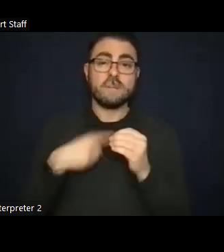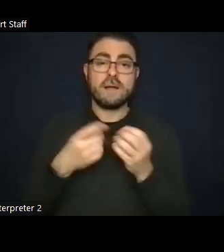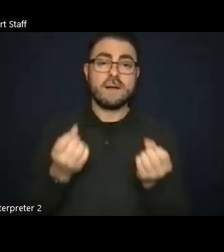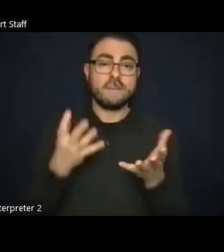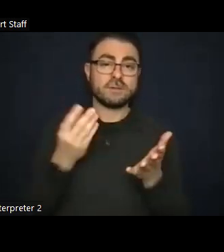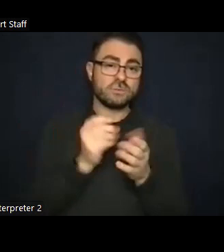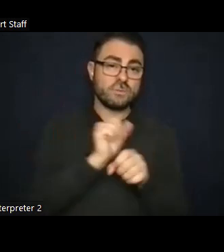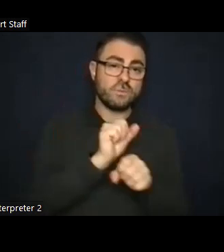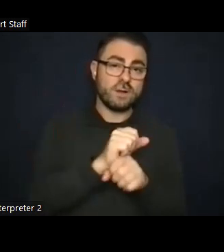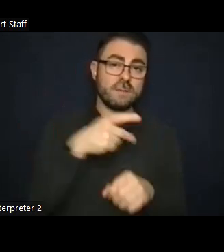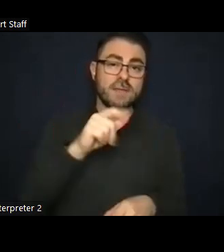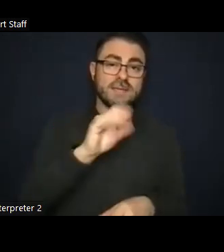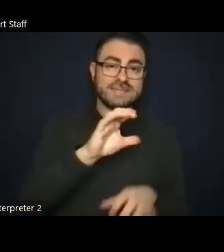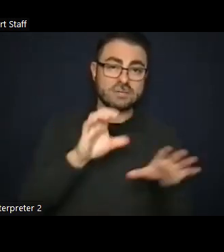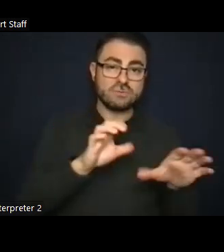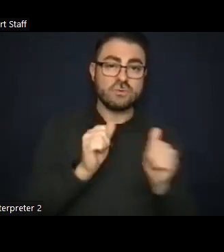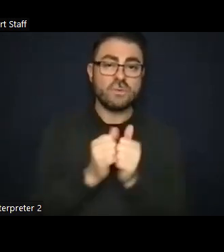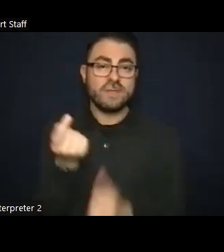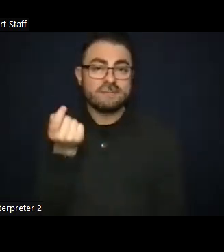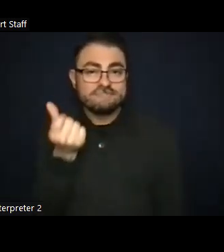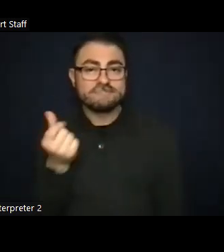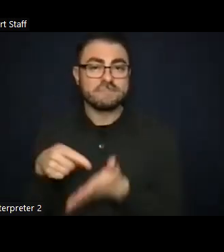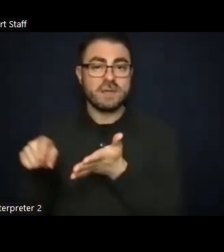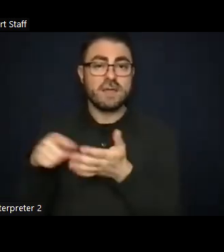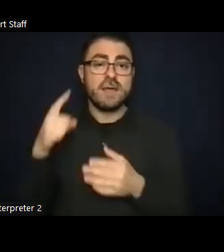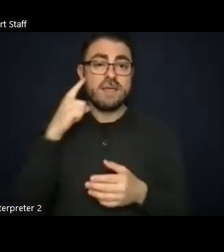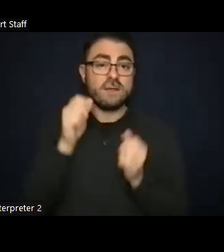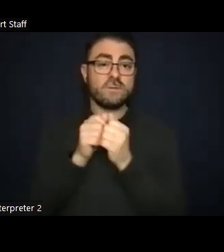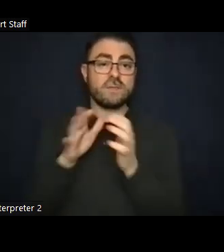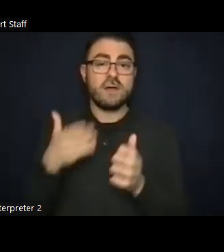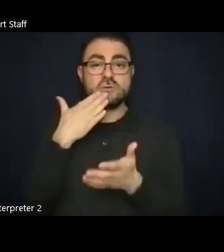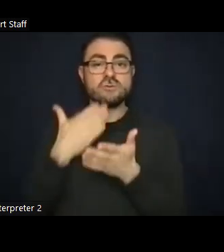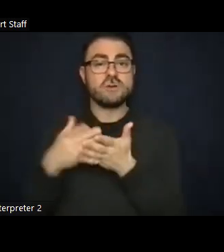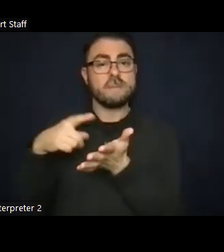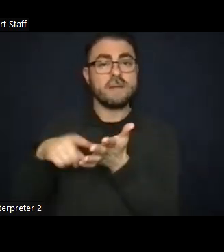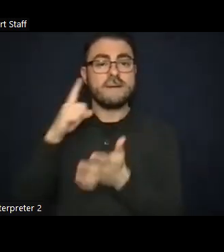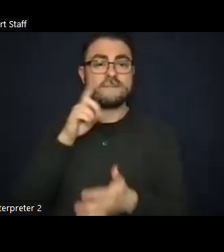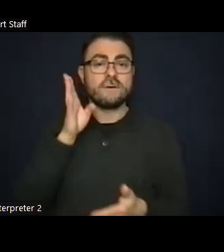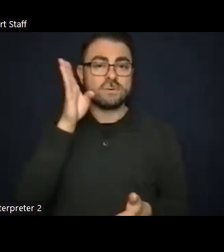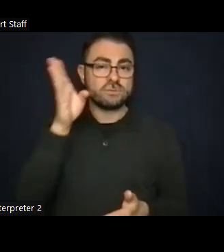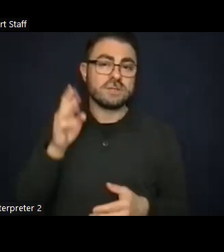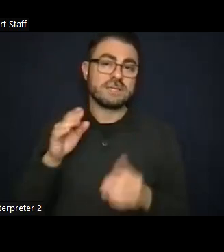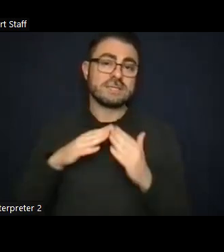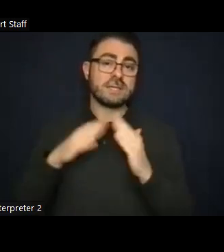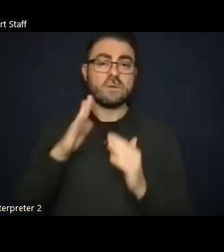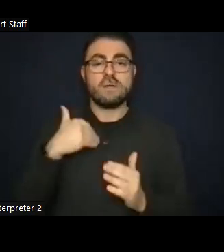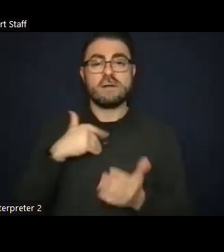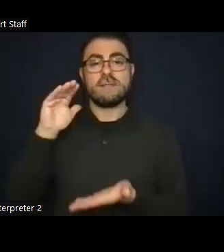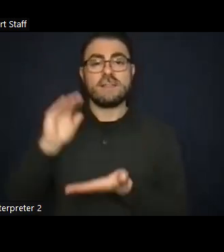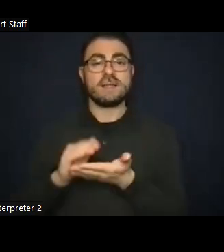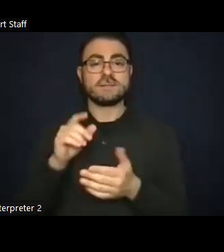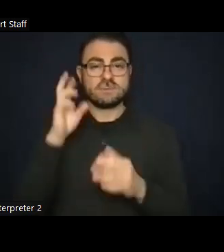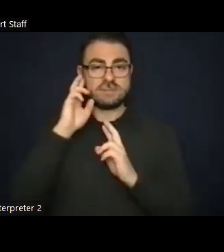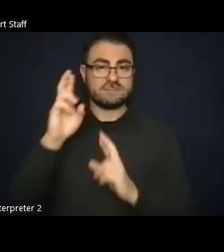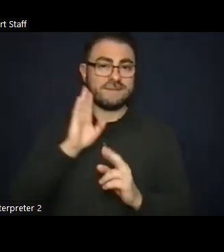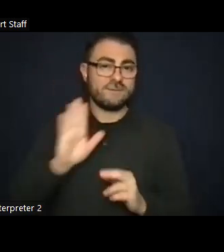pay. I believe that without good pay for the future board members, the city will have less respect for the work that they do and